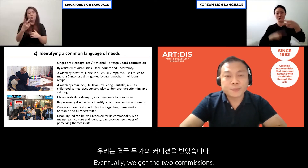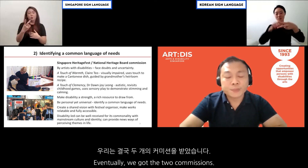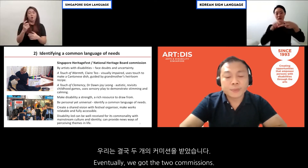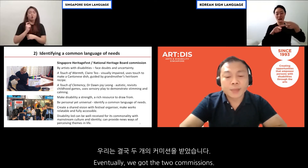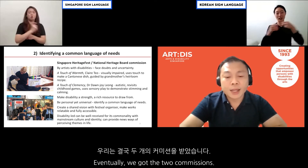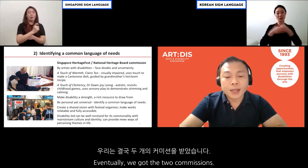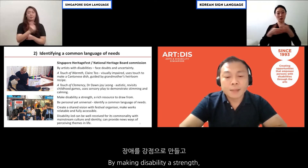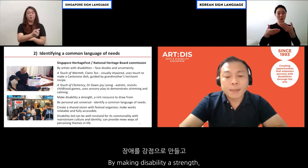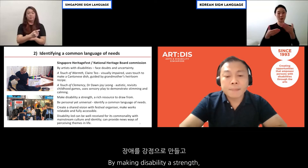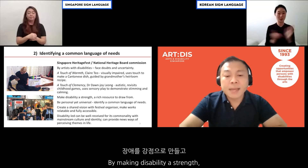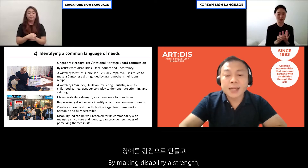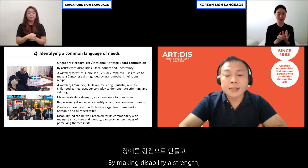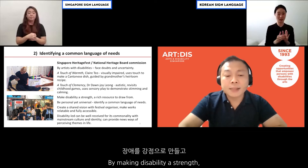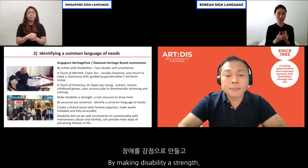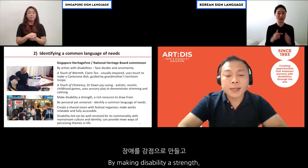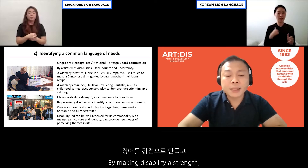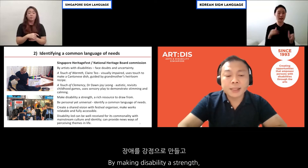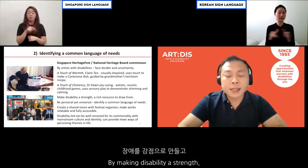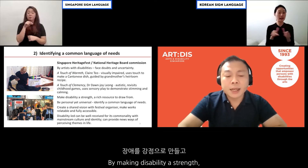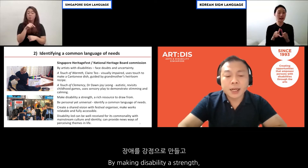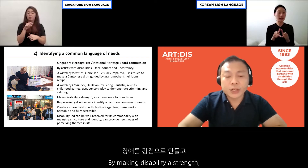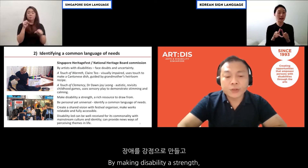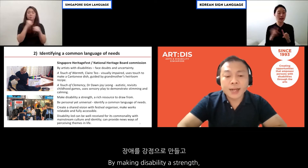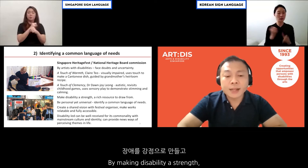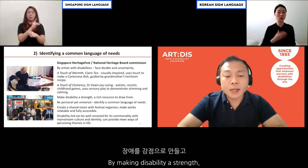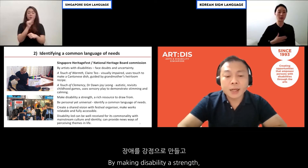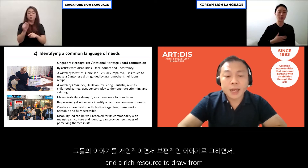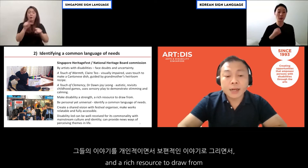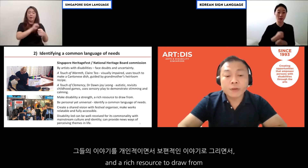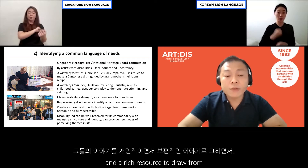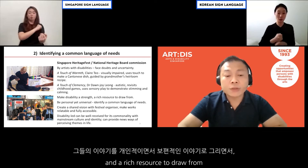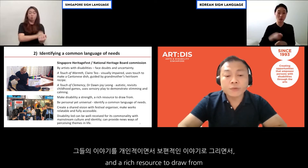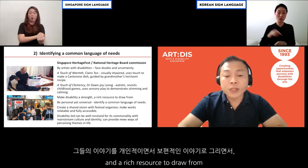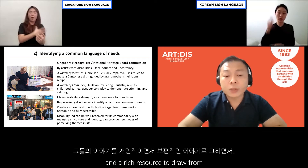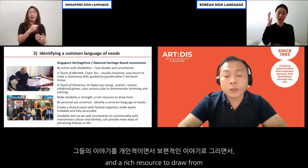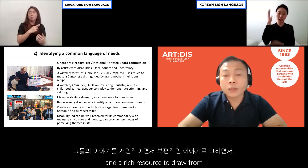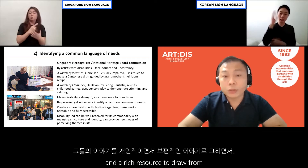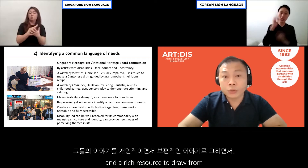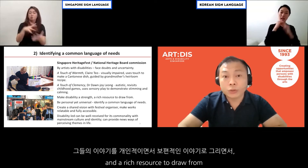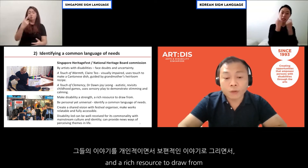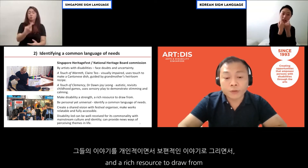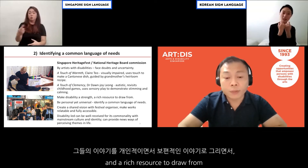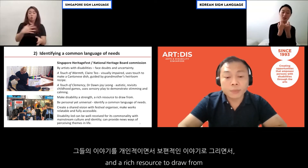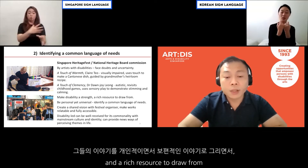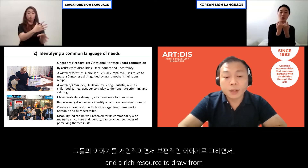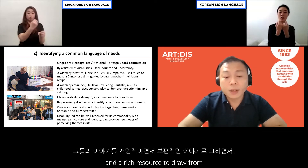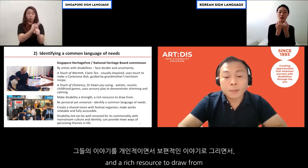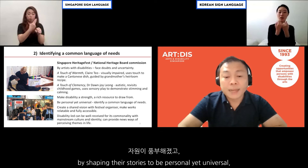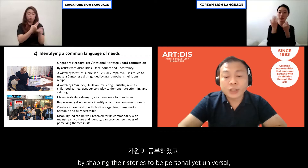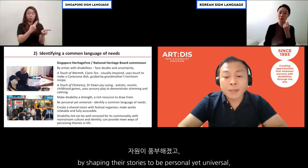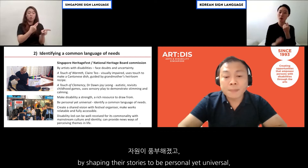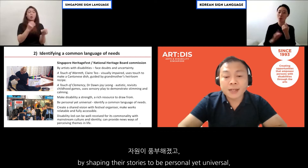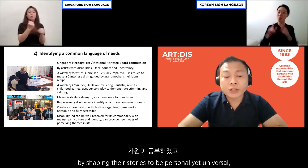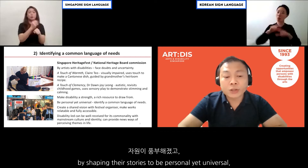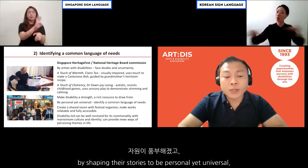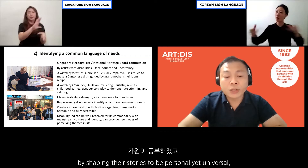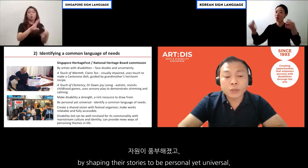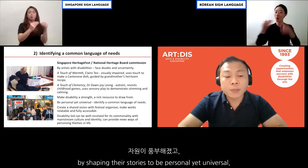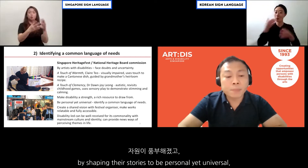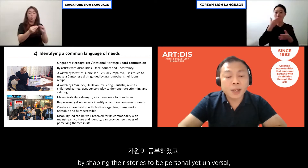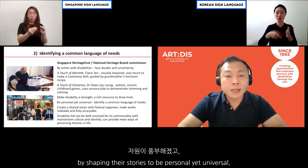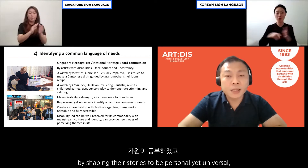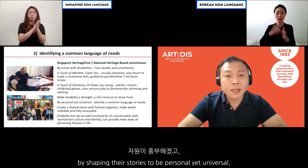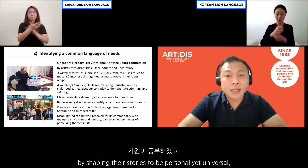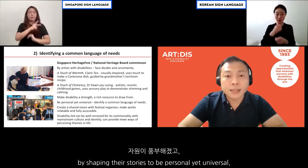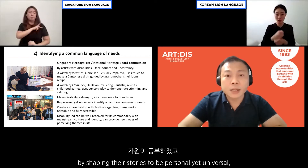commissions. By making disability a strength and a rich resource to draw from, by shaping their stories to